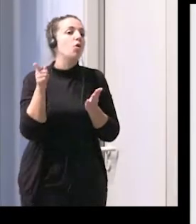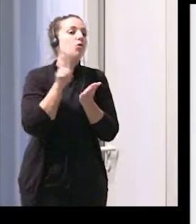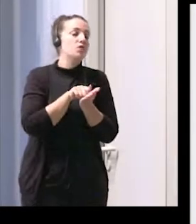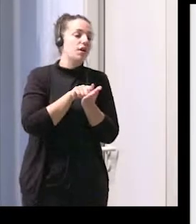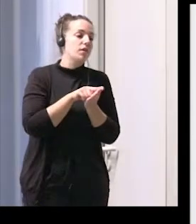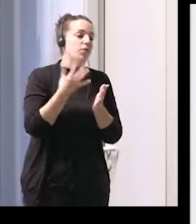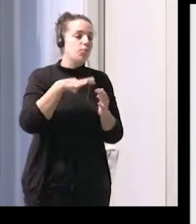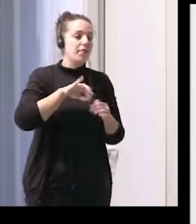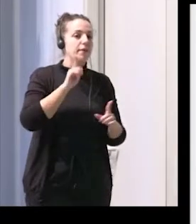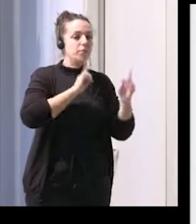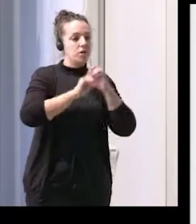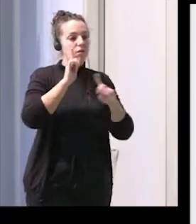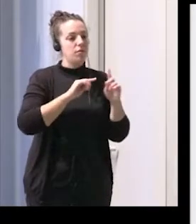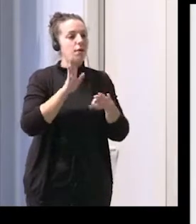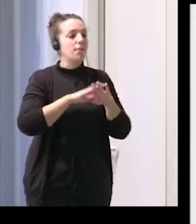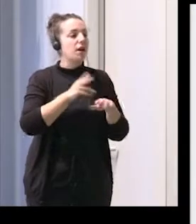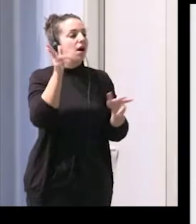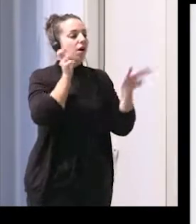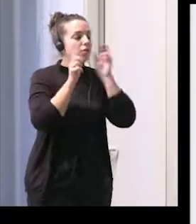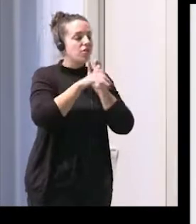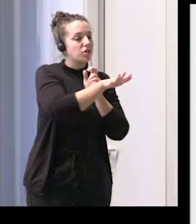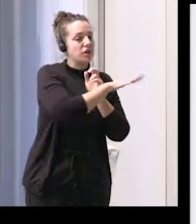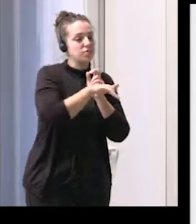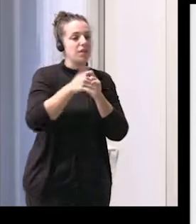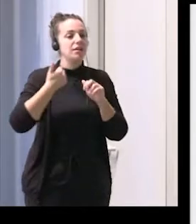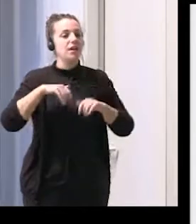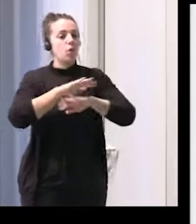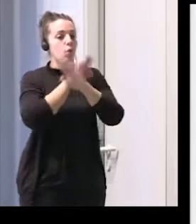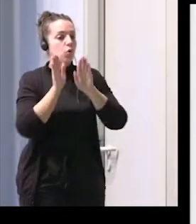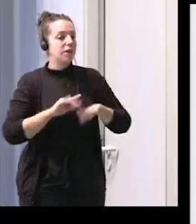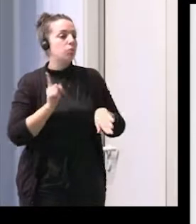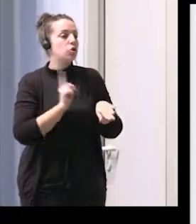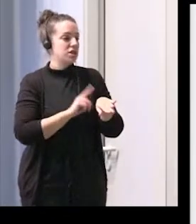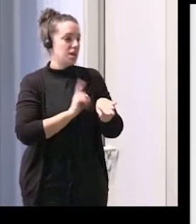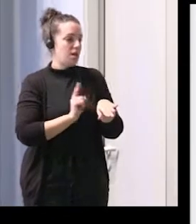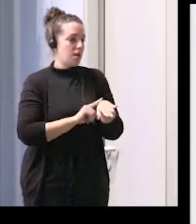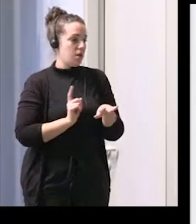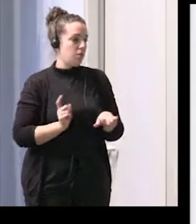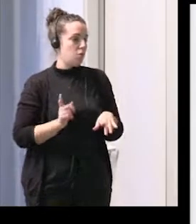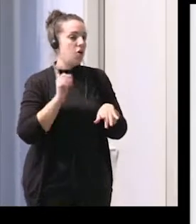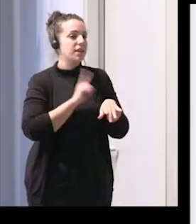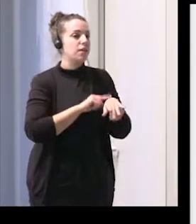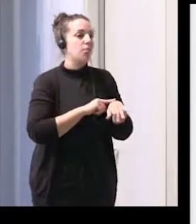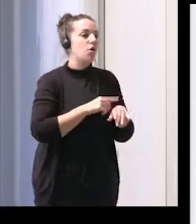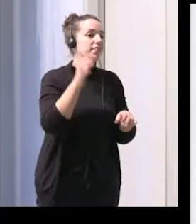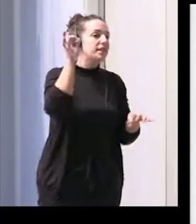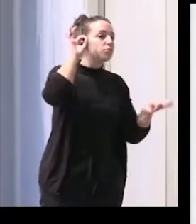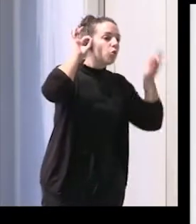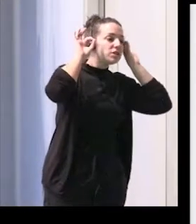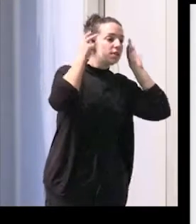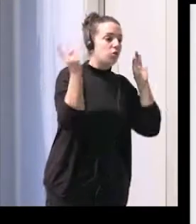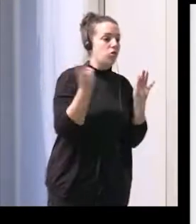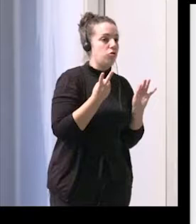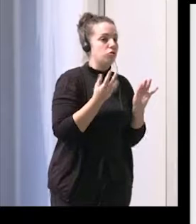And finally, the timing between the 2 devices is probably off. Each of these devices works completely